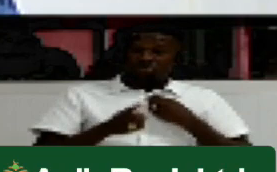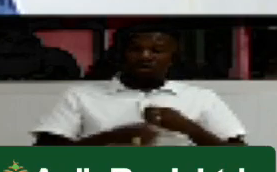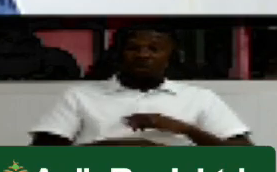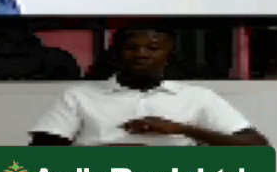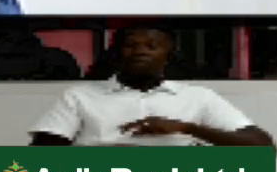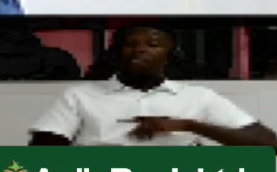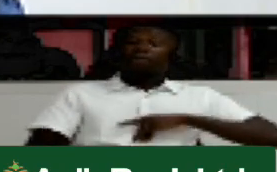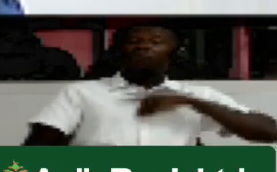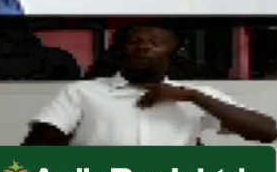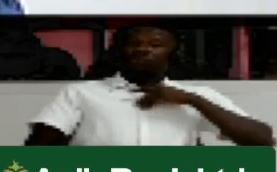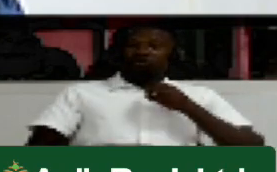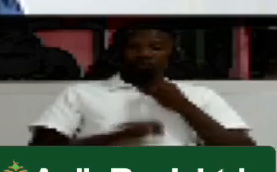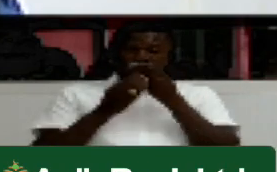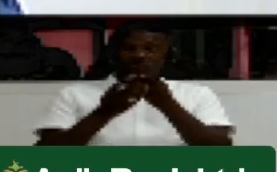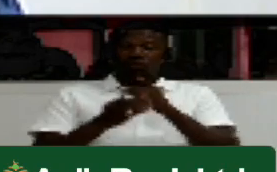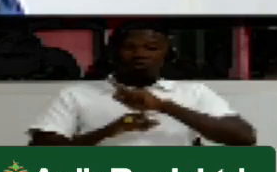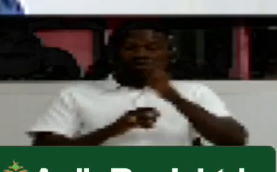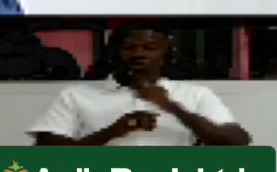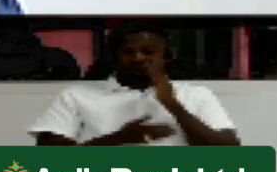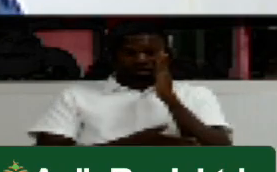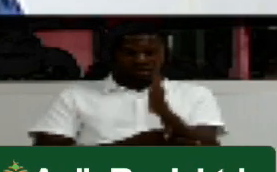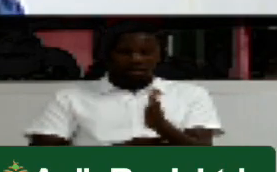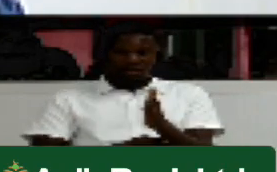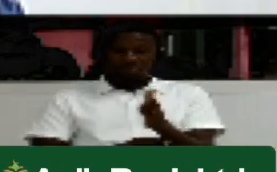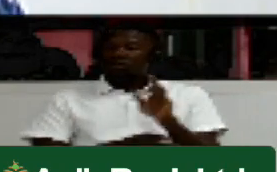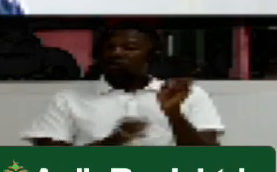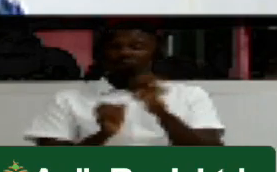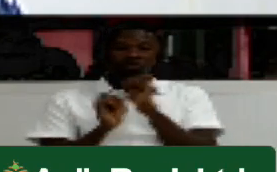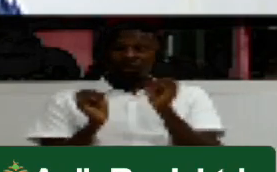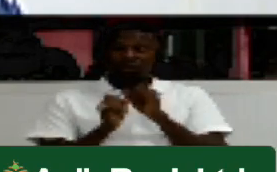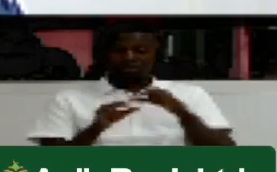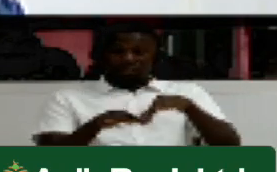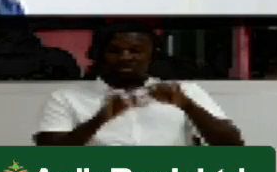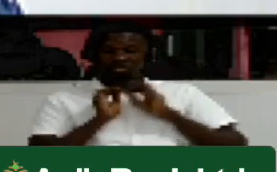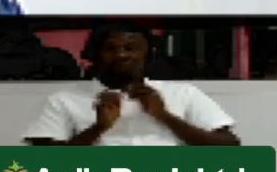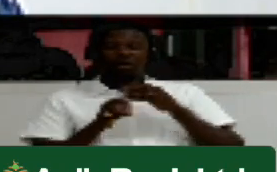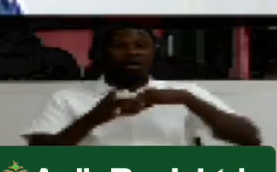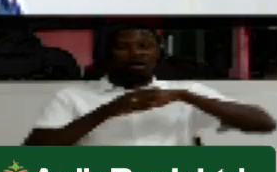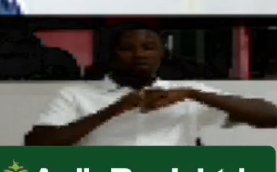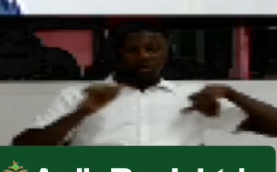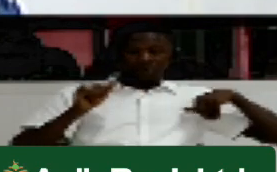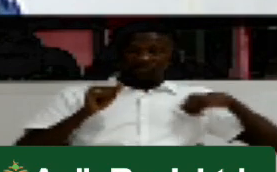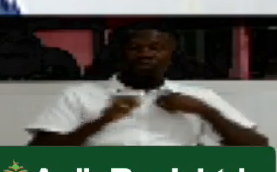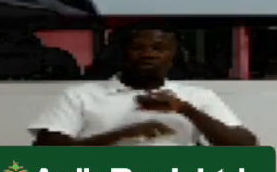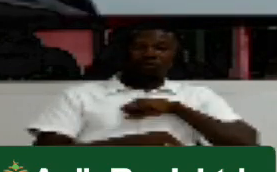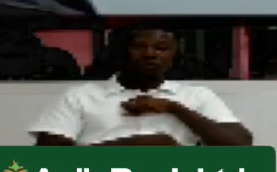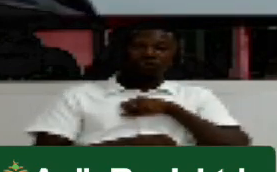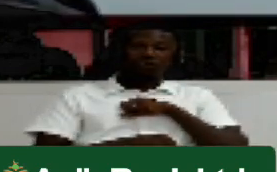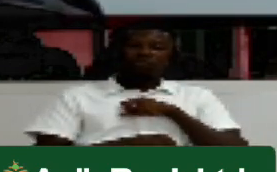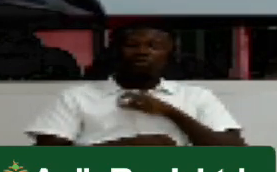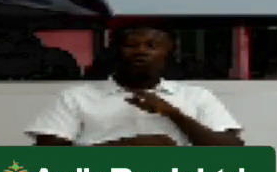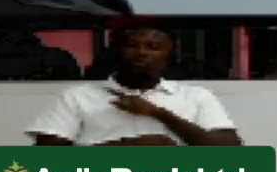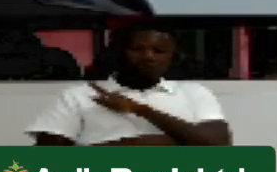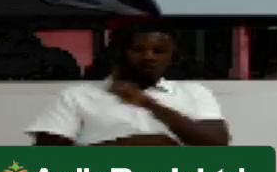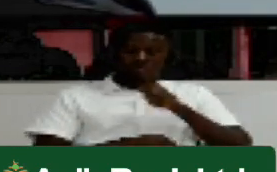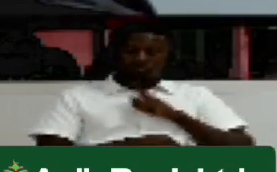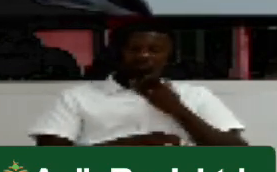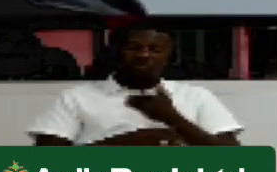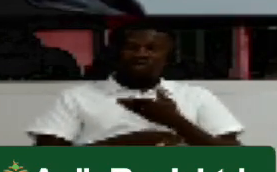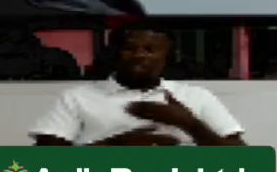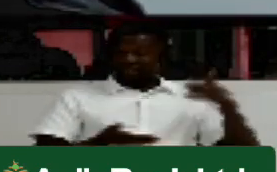right. Let no one take that away from us. We were and are